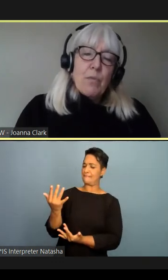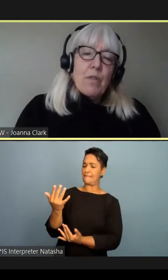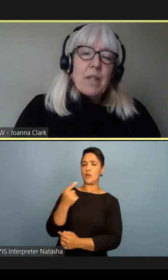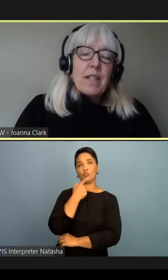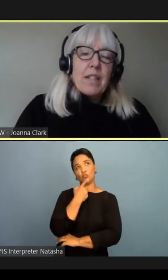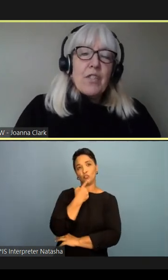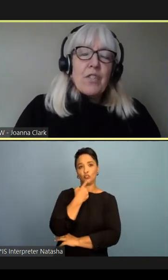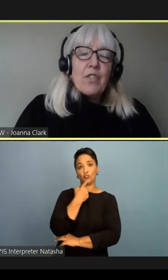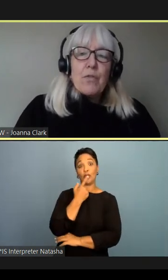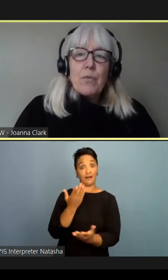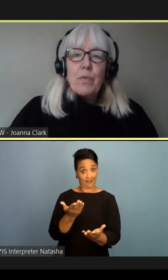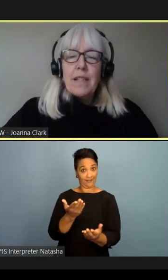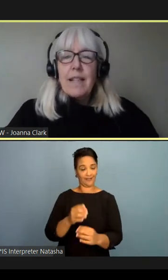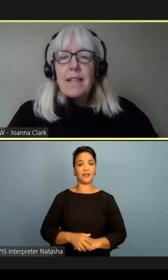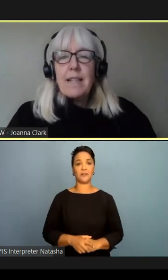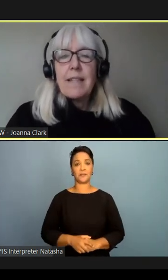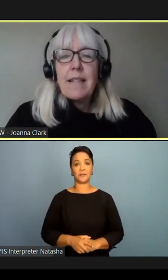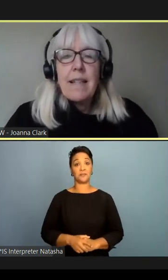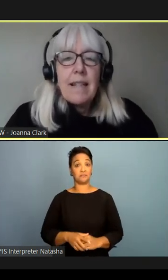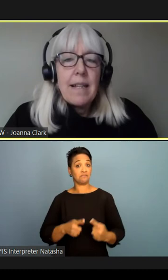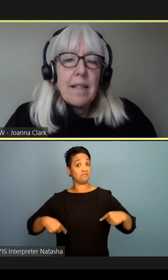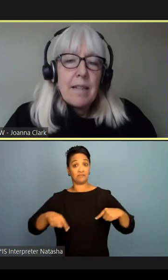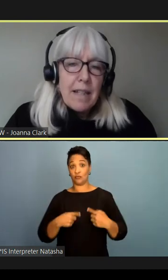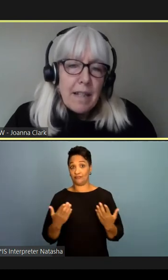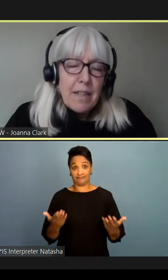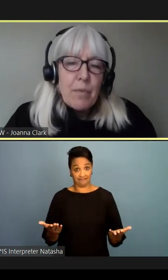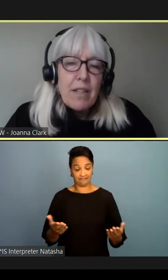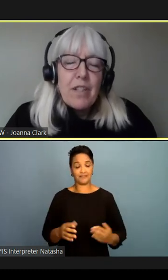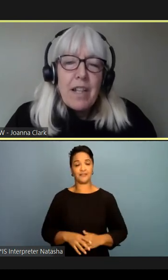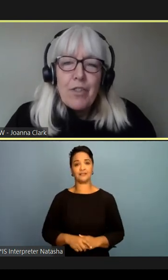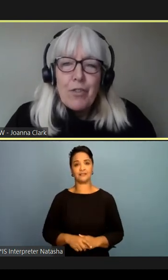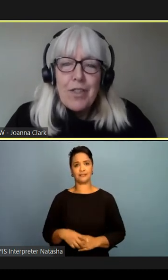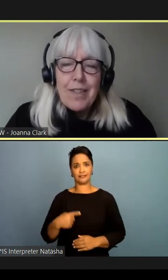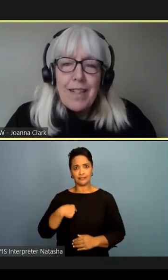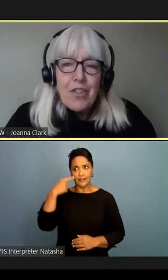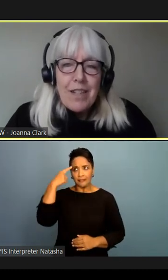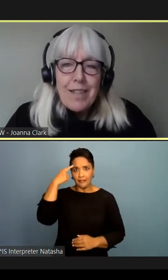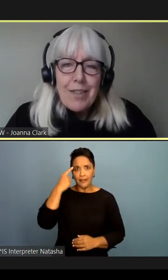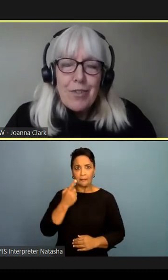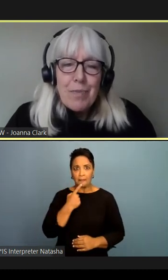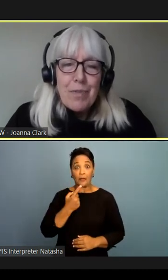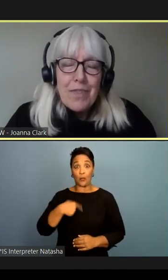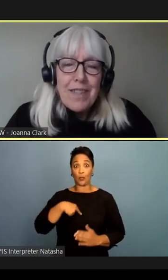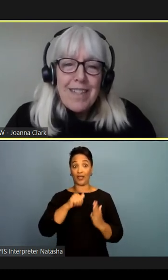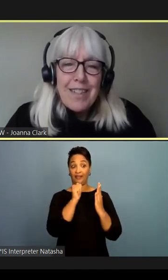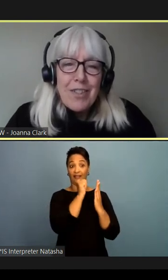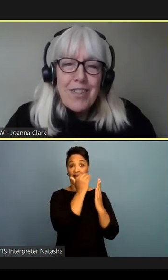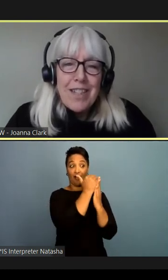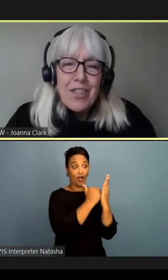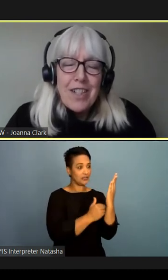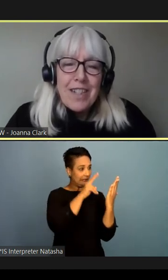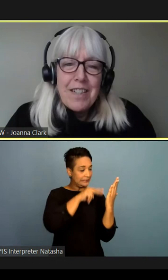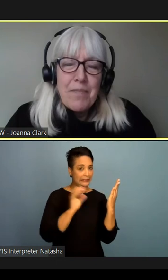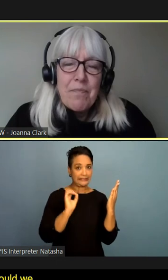So what we're going to do is, I think we actually haven't looked at the agenda. Could we move the slide onto